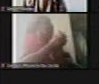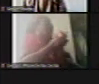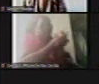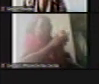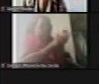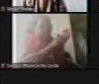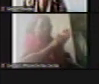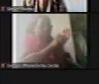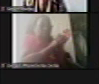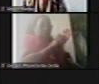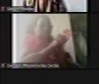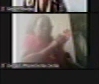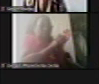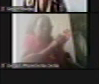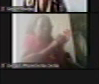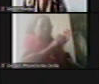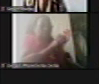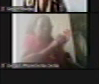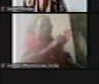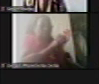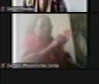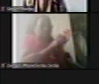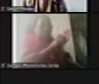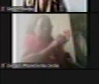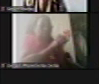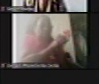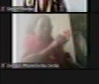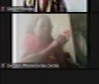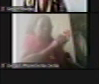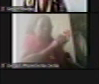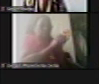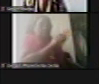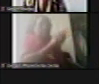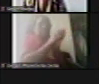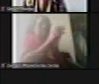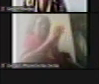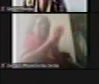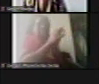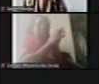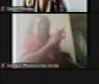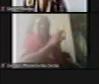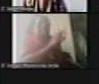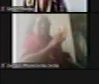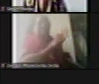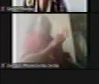and take our next hymn, Standing on the Promises of